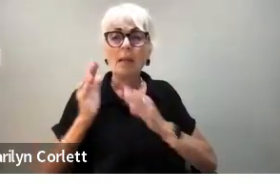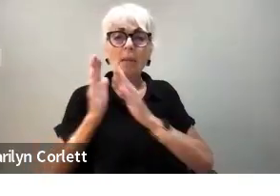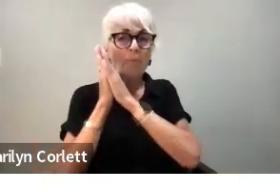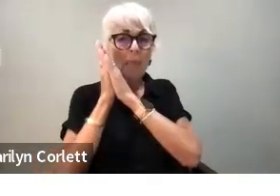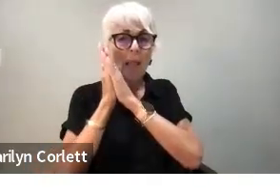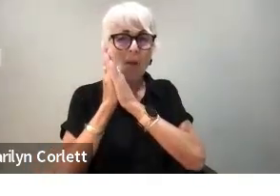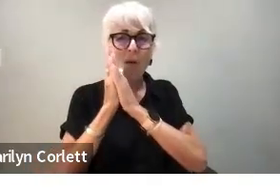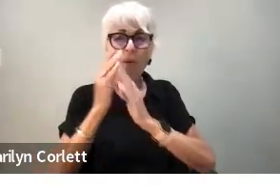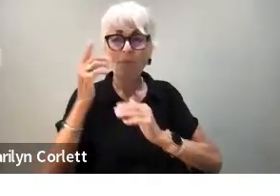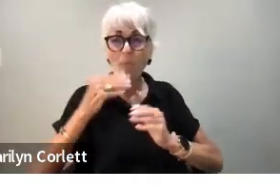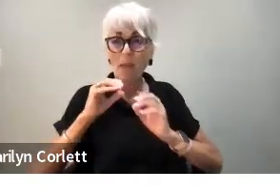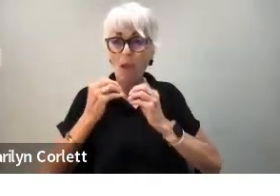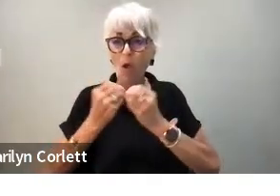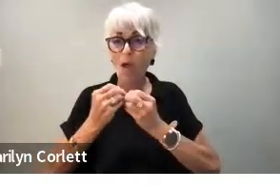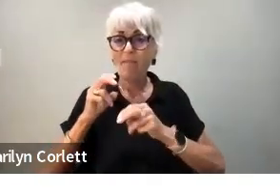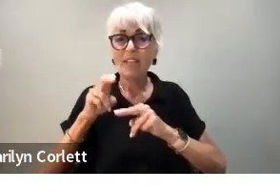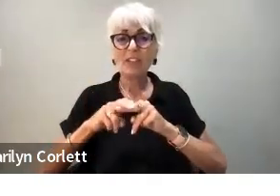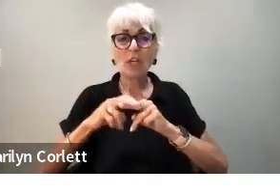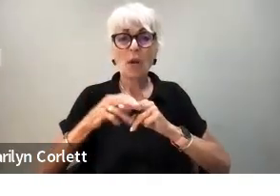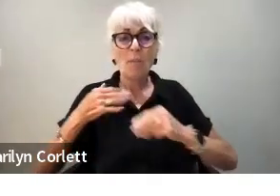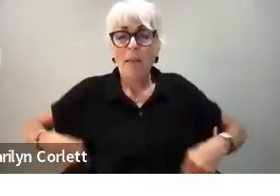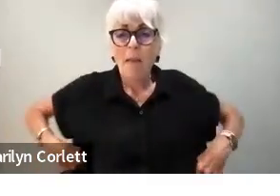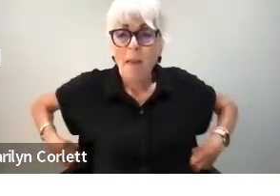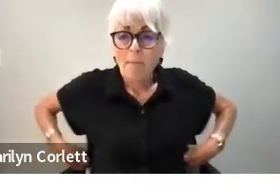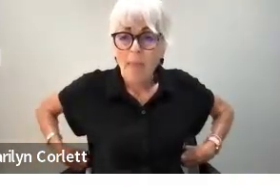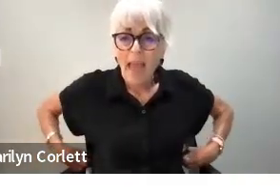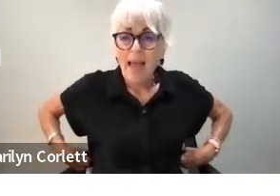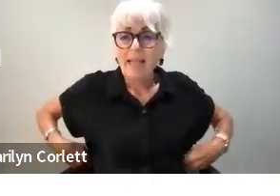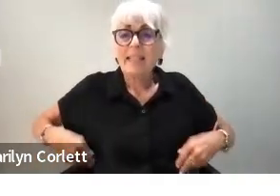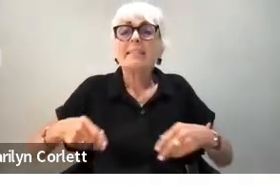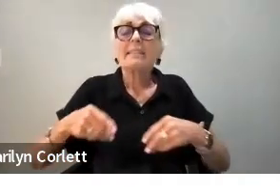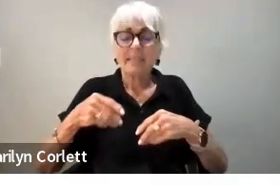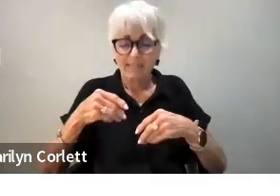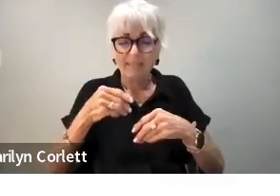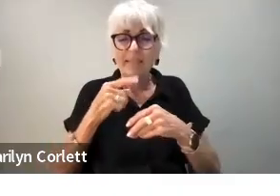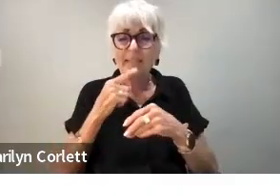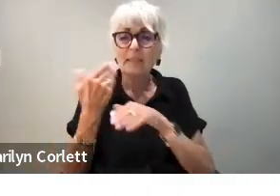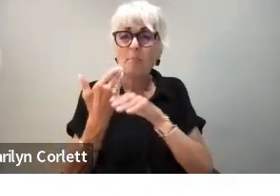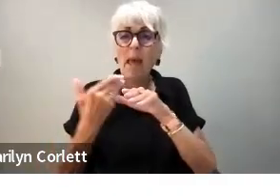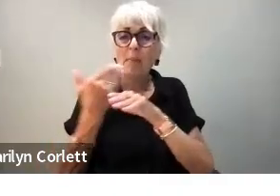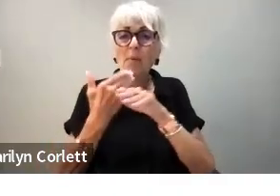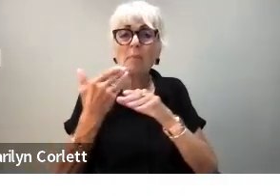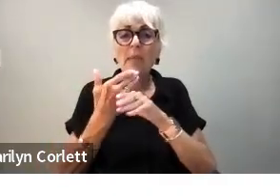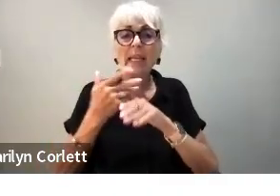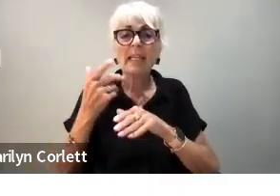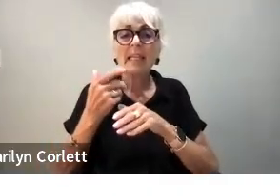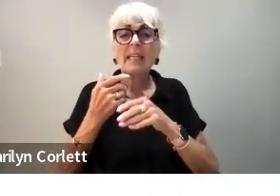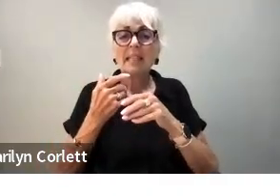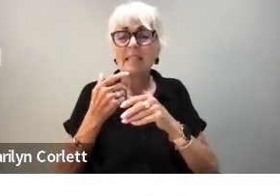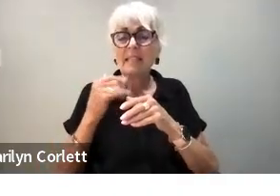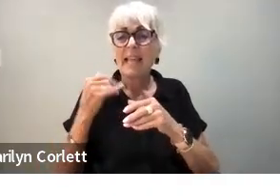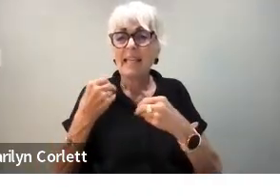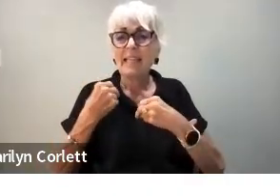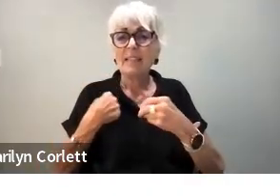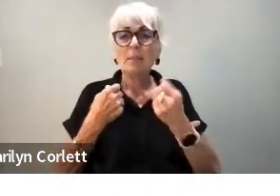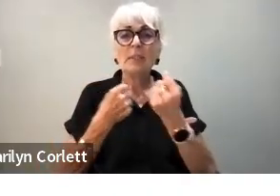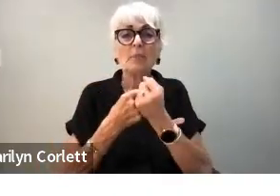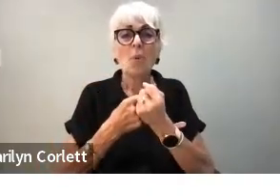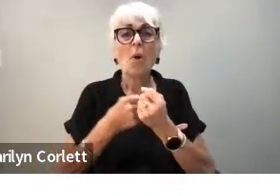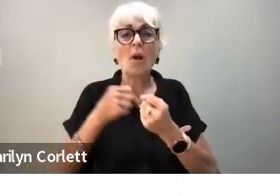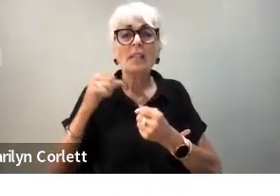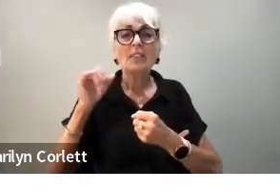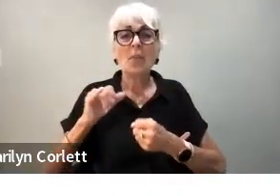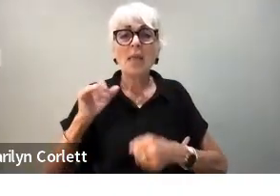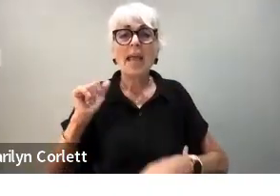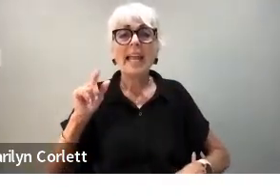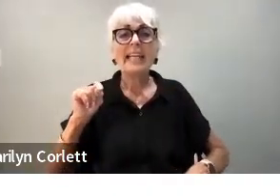back's been bothering me. So it just gives a little extra support. So that's a piece of AT that, it's a